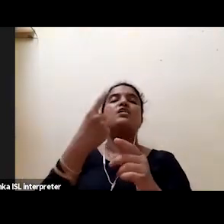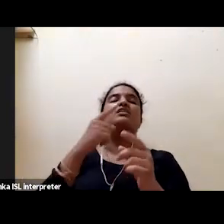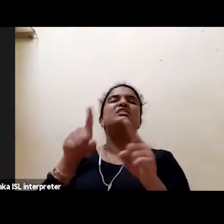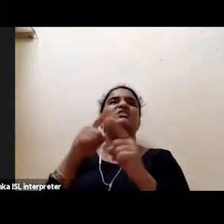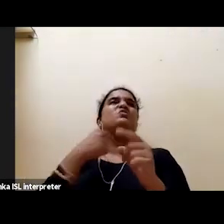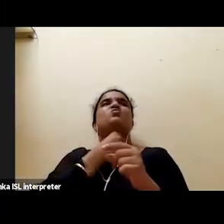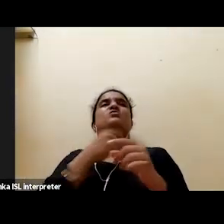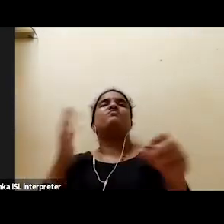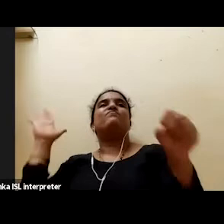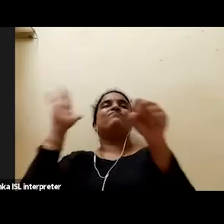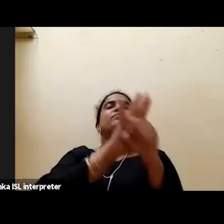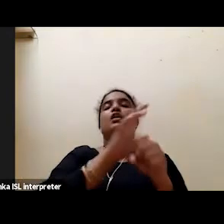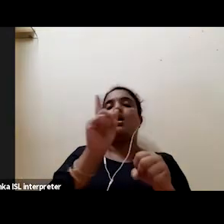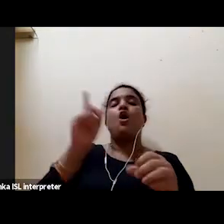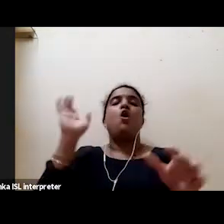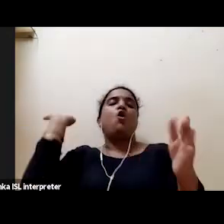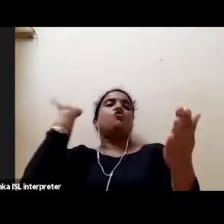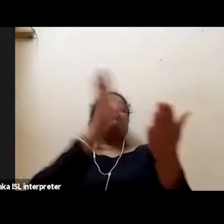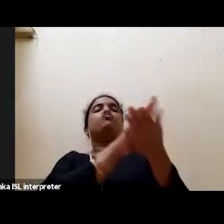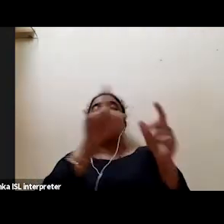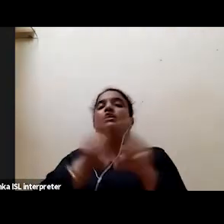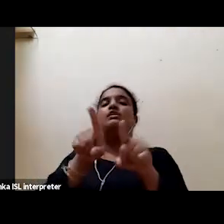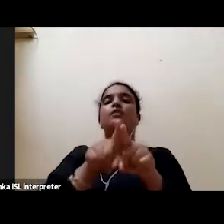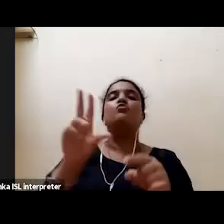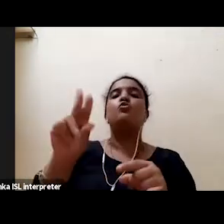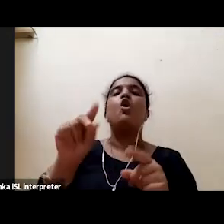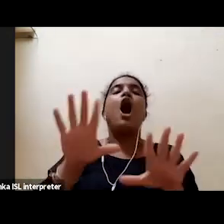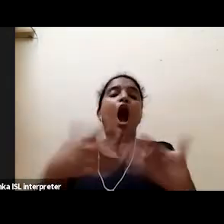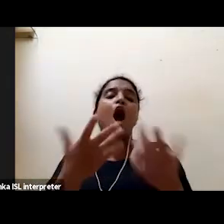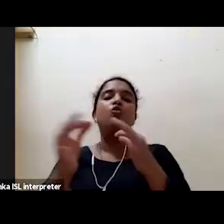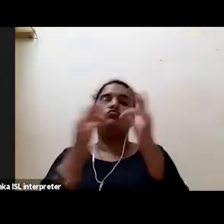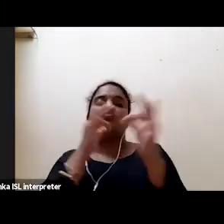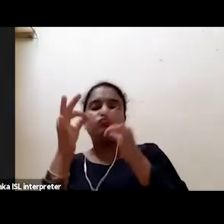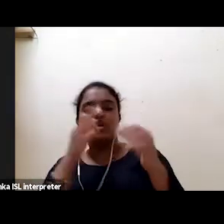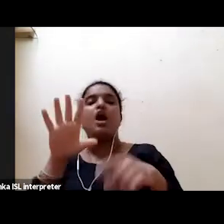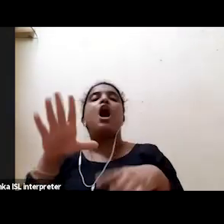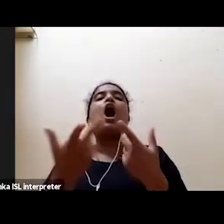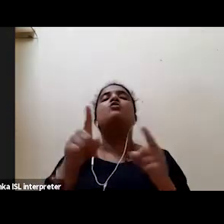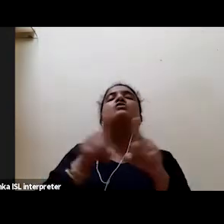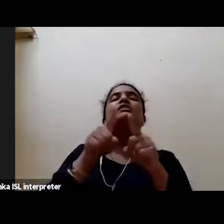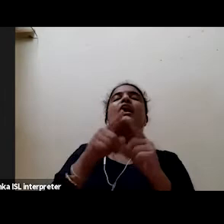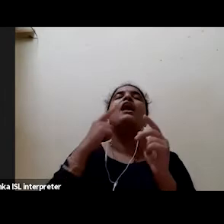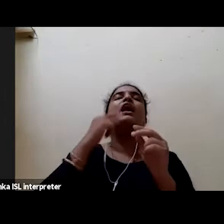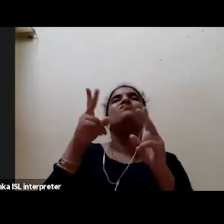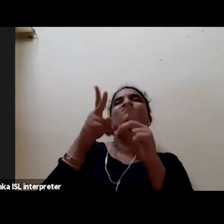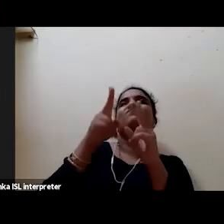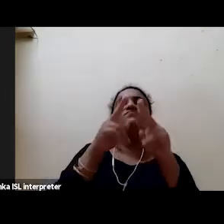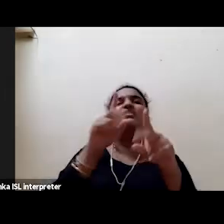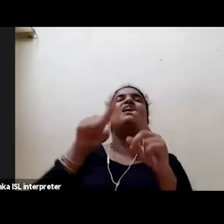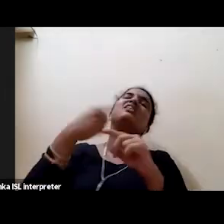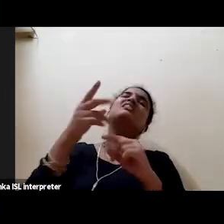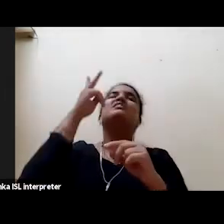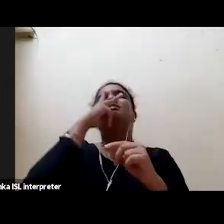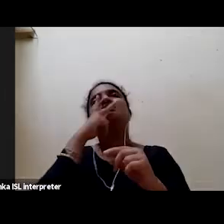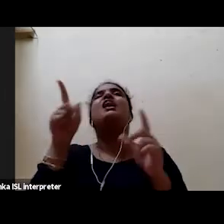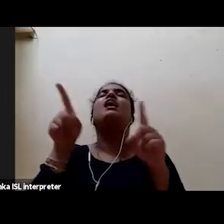dampen your voice. You just be free and you write the way you talk, and then we'll come to how to edit in the next section.